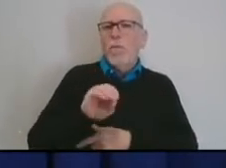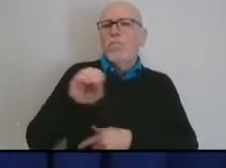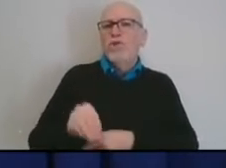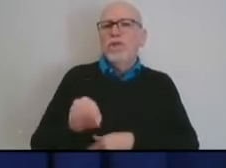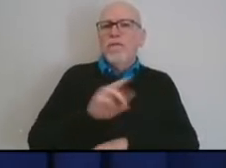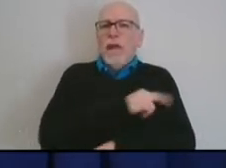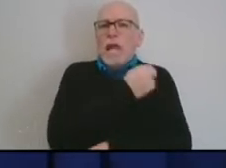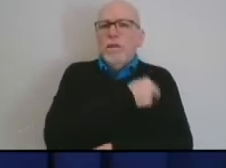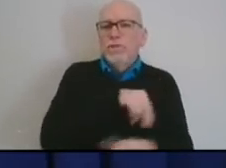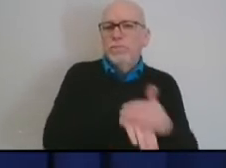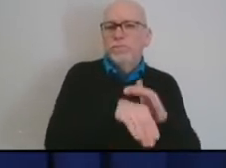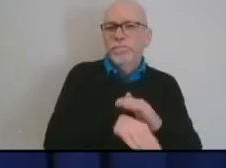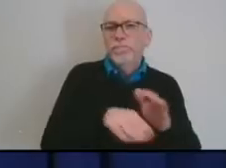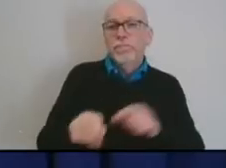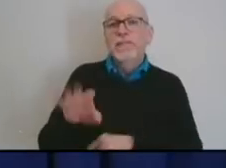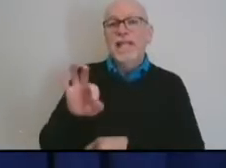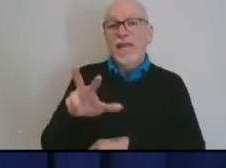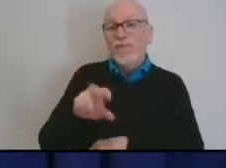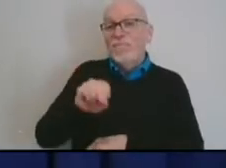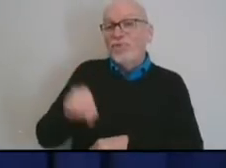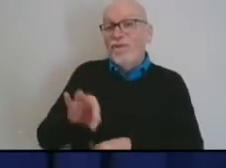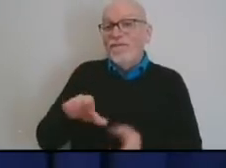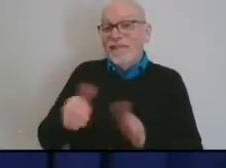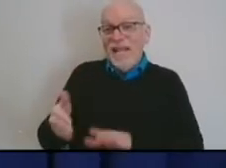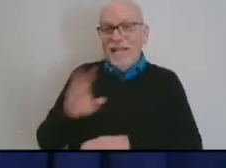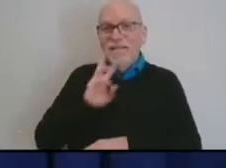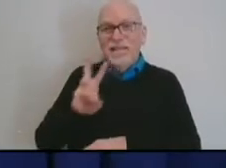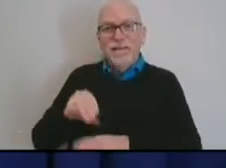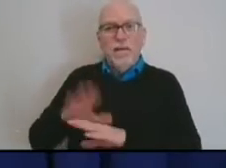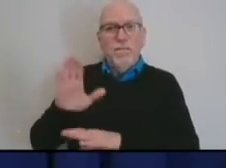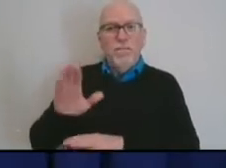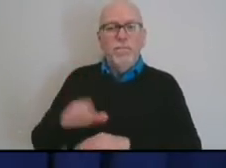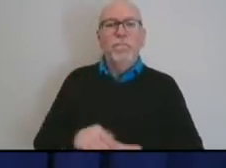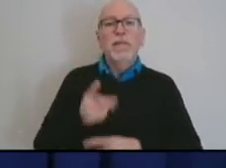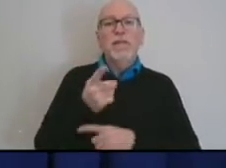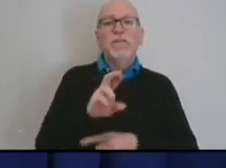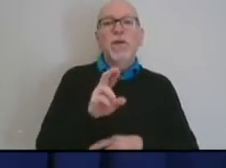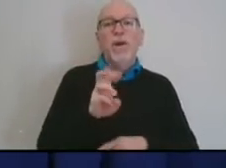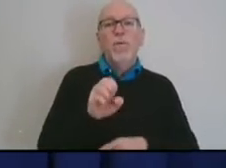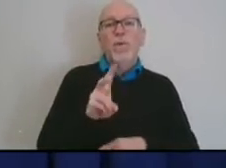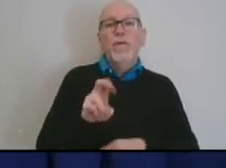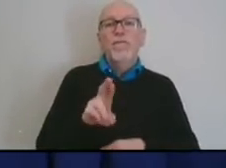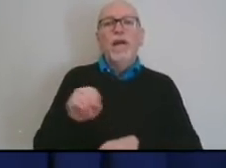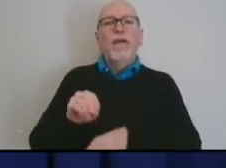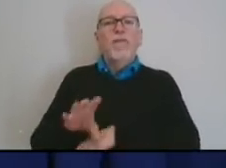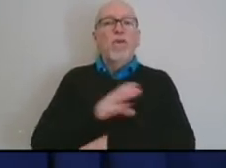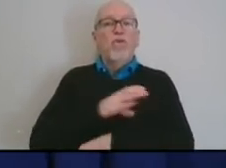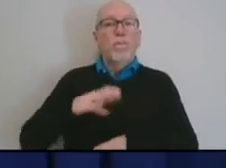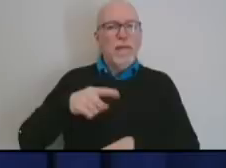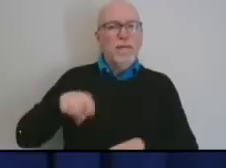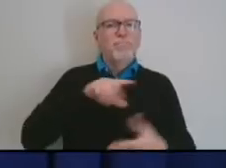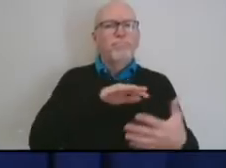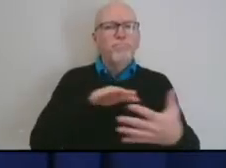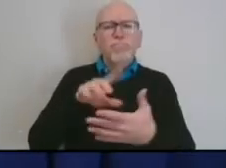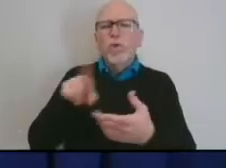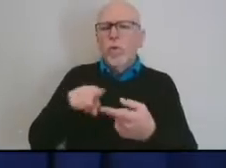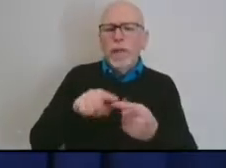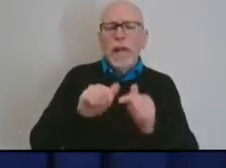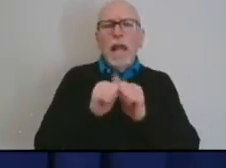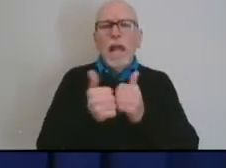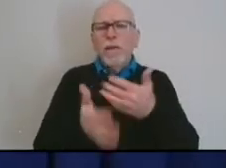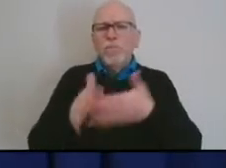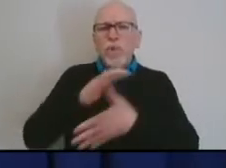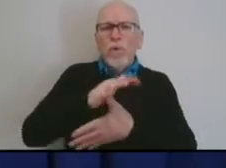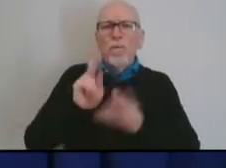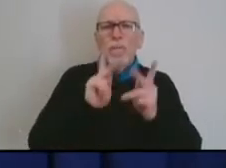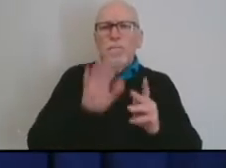hospitalizations and 93% of our deaths. Dr. Weaver and the advisory committee are also studying when and how to prioritize